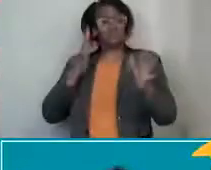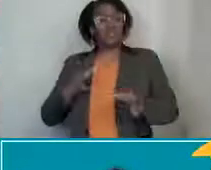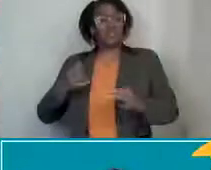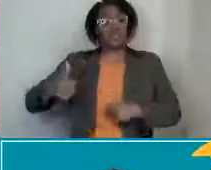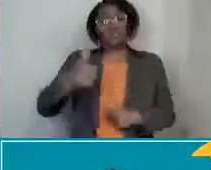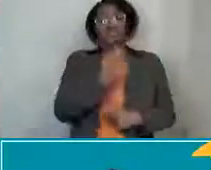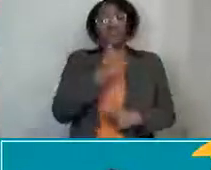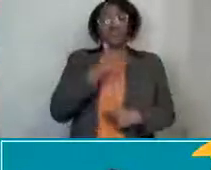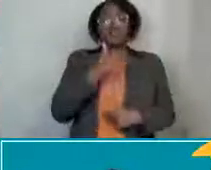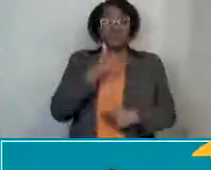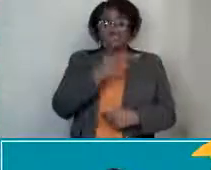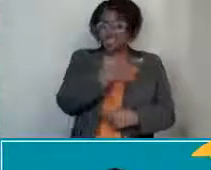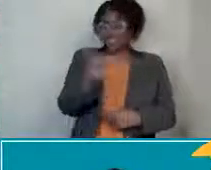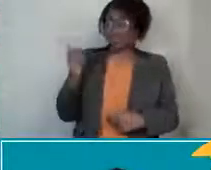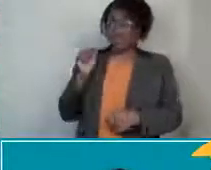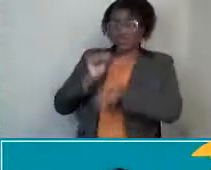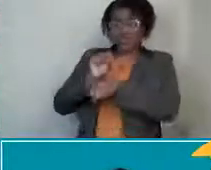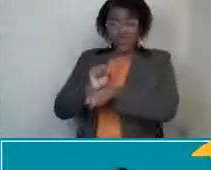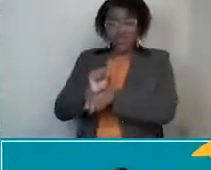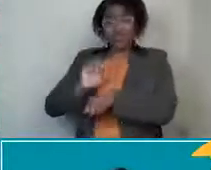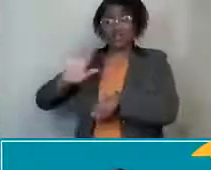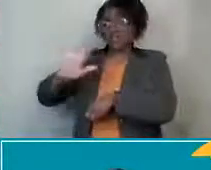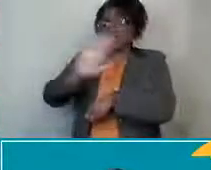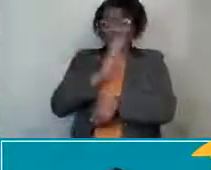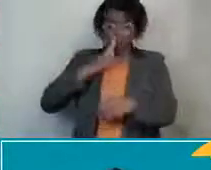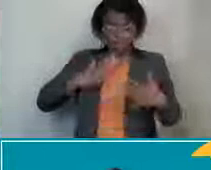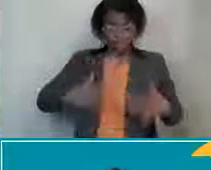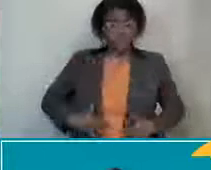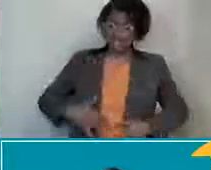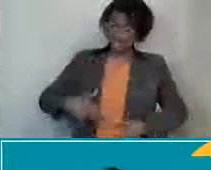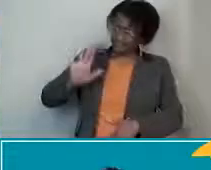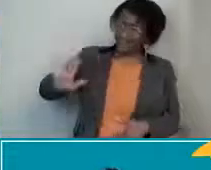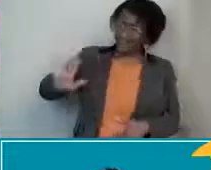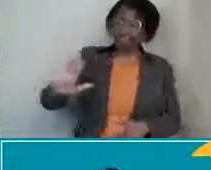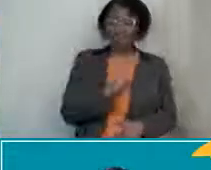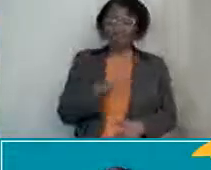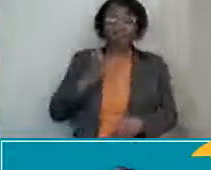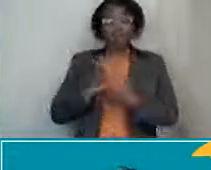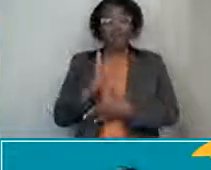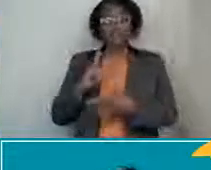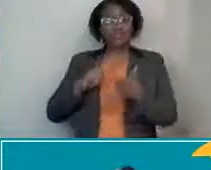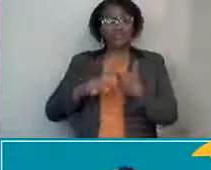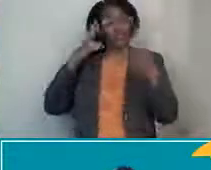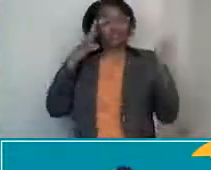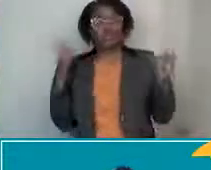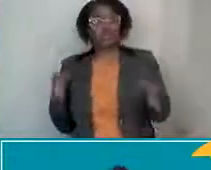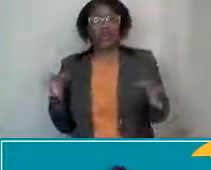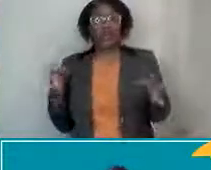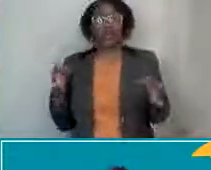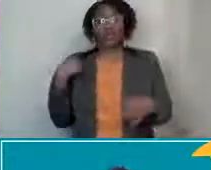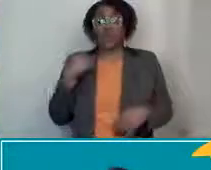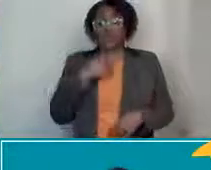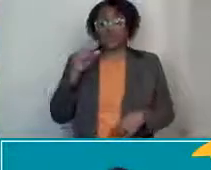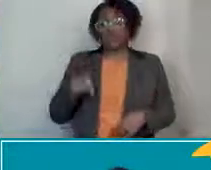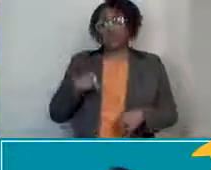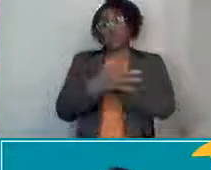socializes reproductive labor, and realigns us in rightful relationships. Then we need foreign and domestic policies that